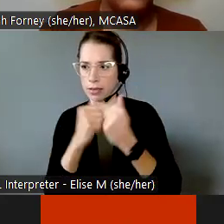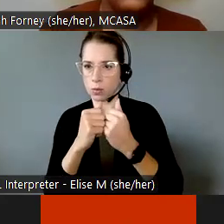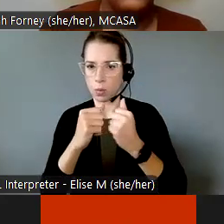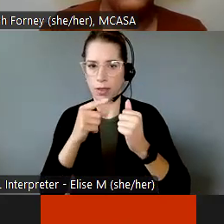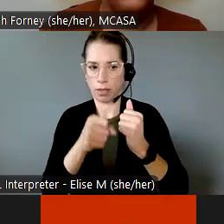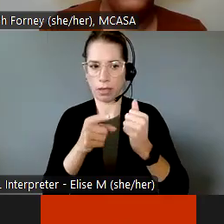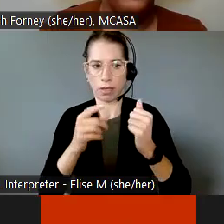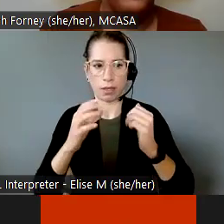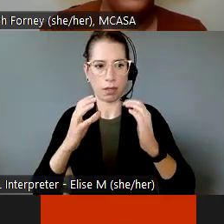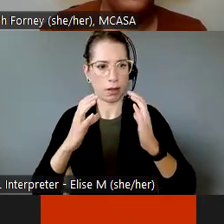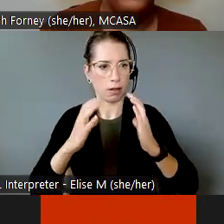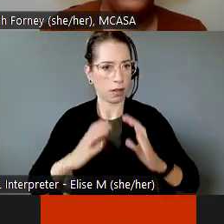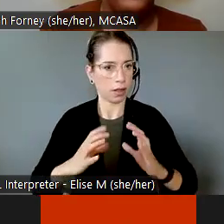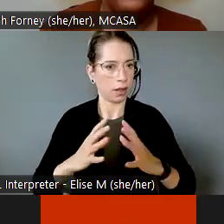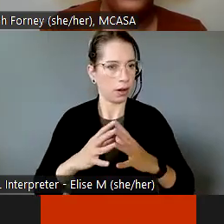Love it.